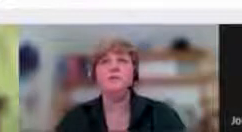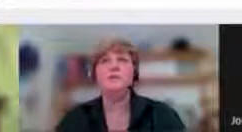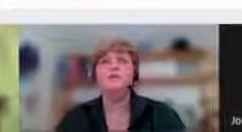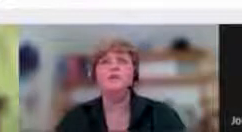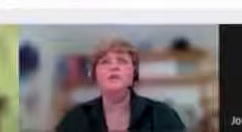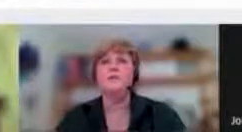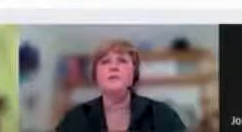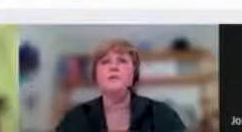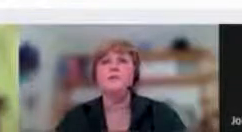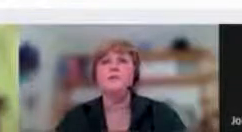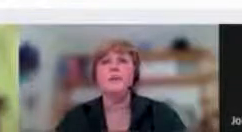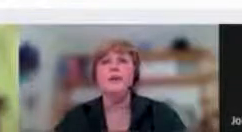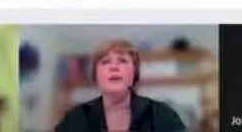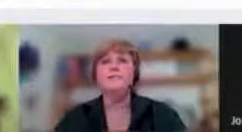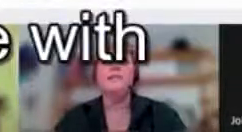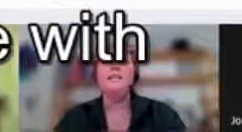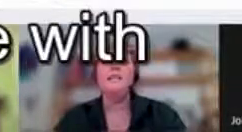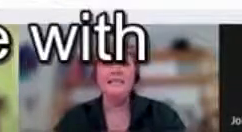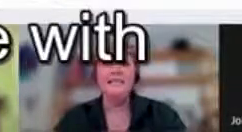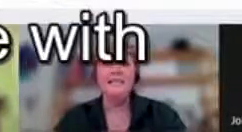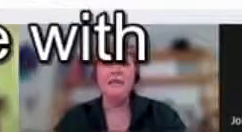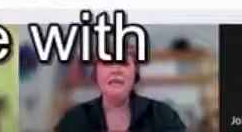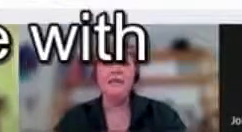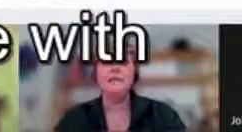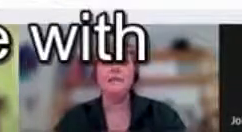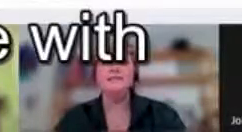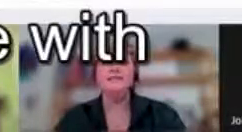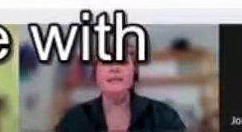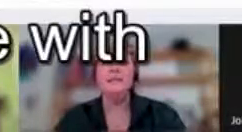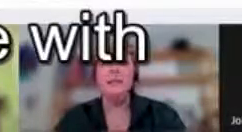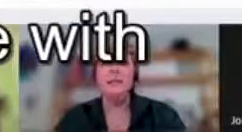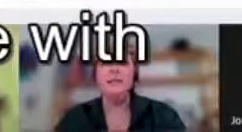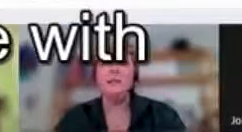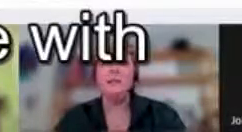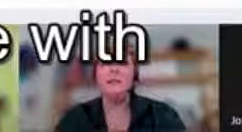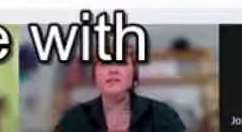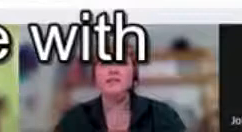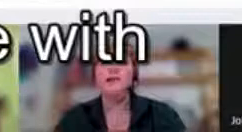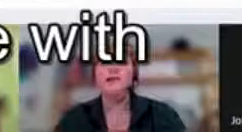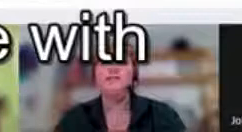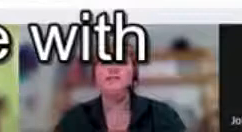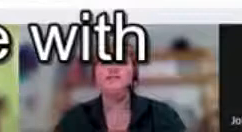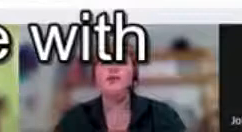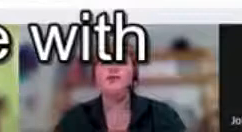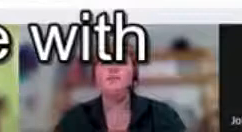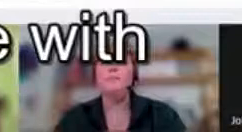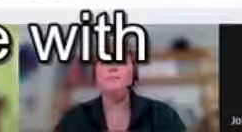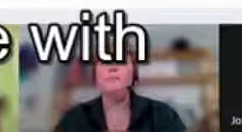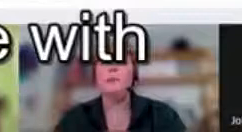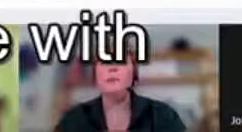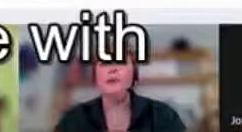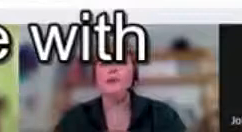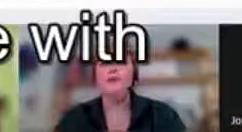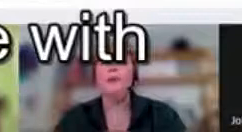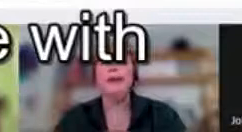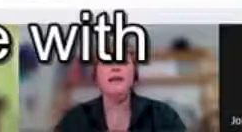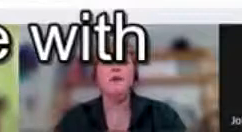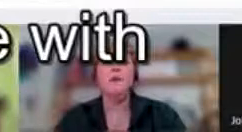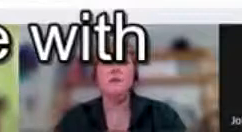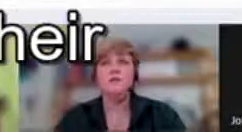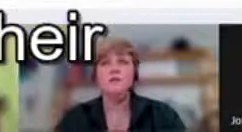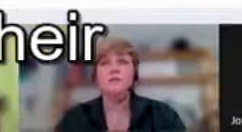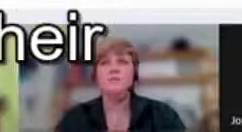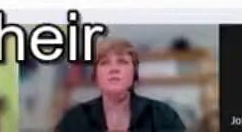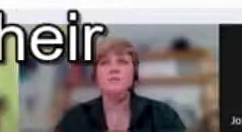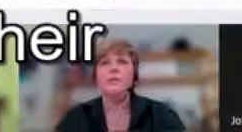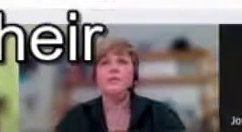giving us your views. In 2018, we held a statutory consultation to provide members of the public and anyone